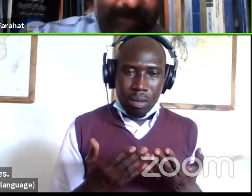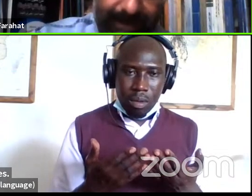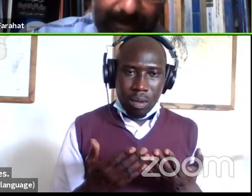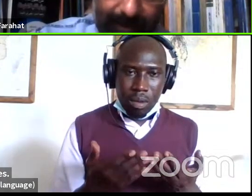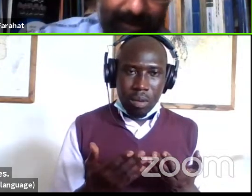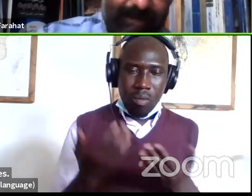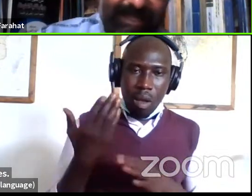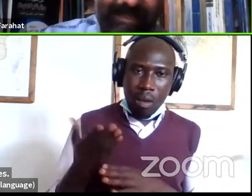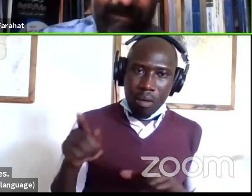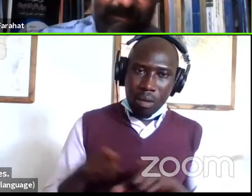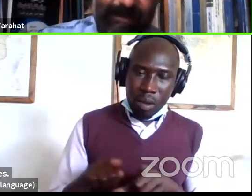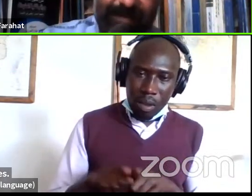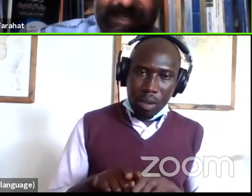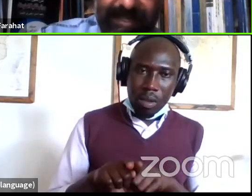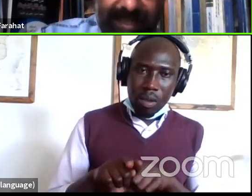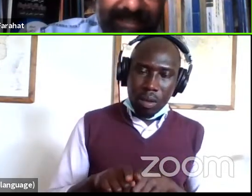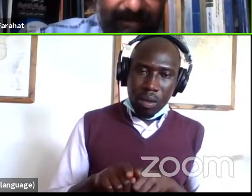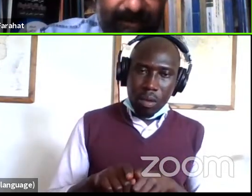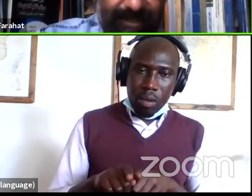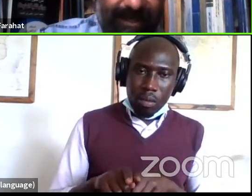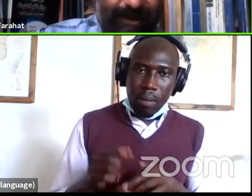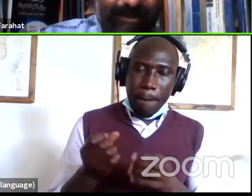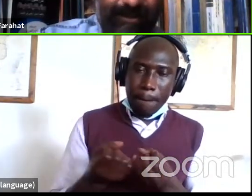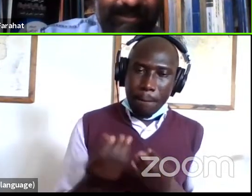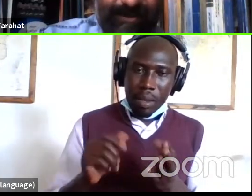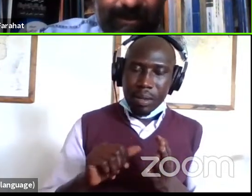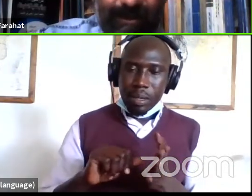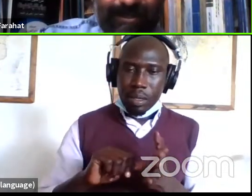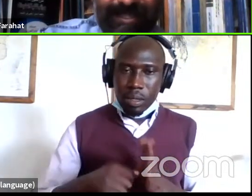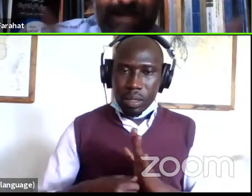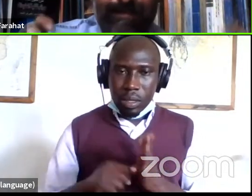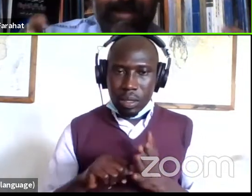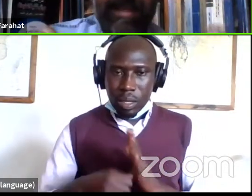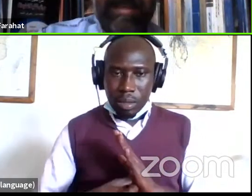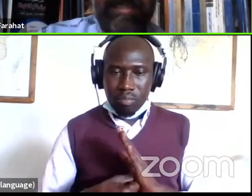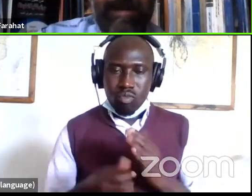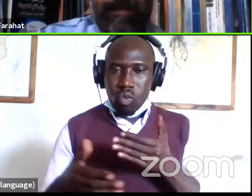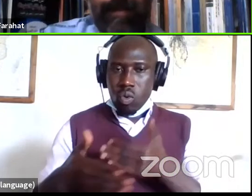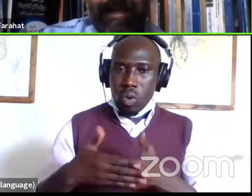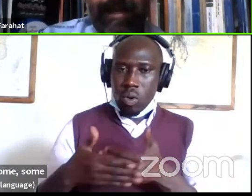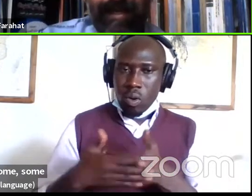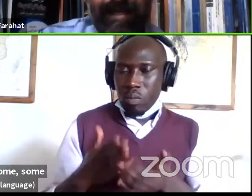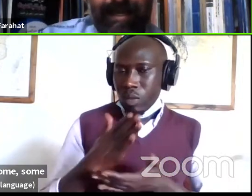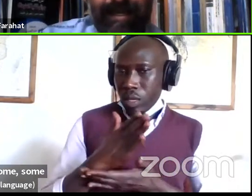has brought many cases before the courts to close some